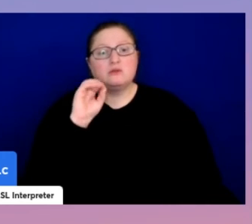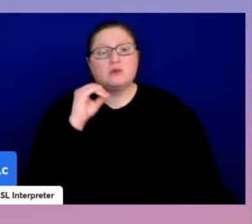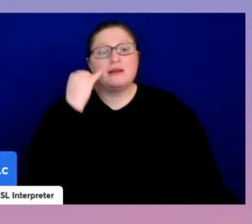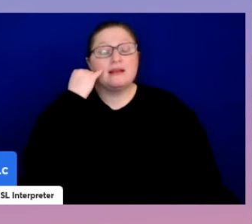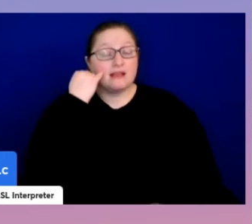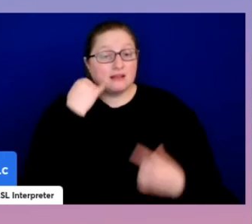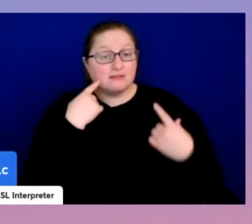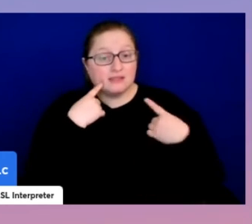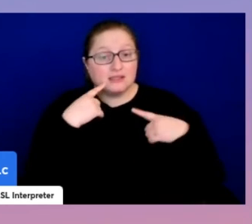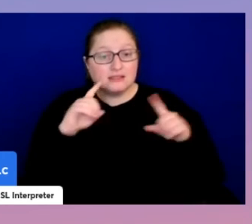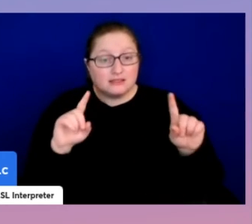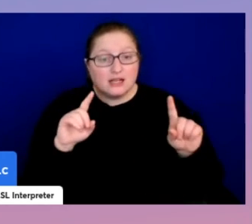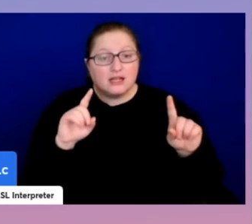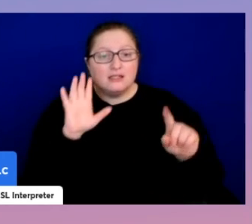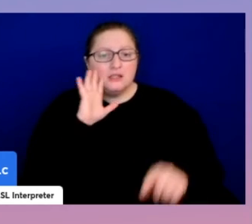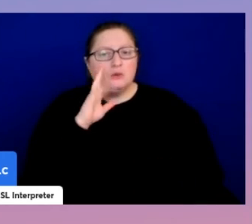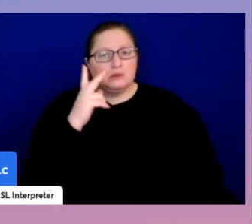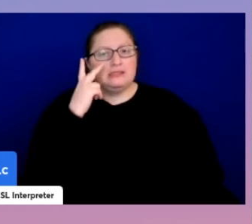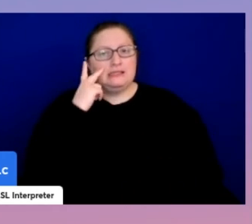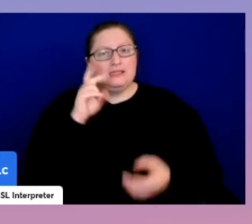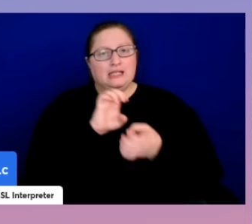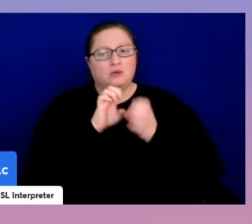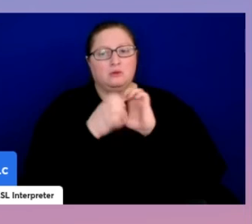success, you will see the encrypt